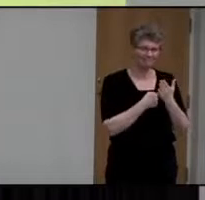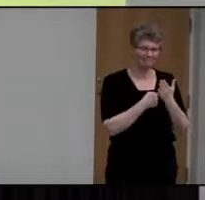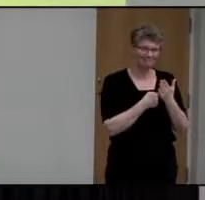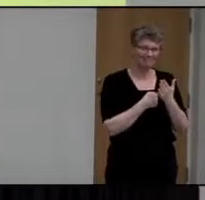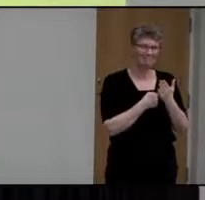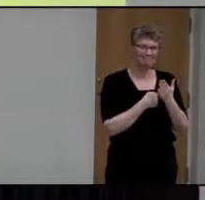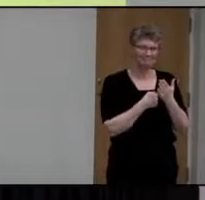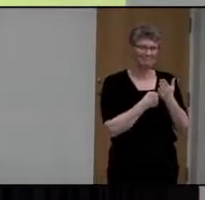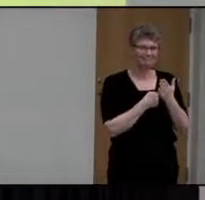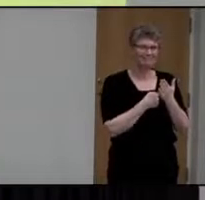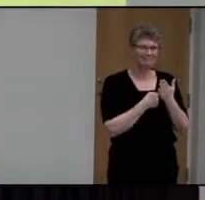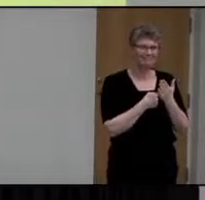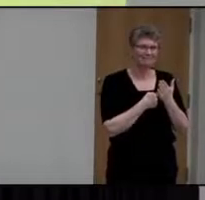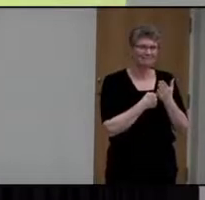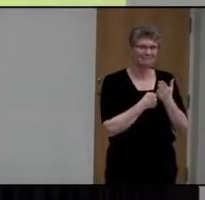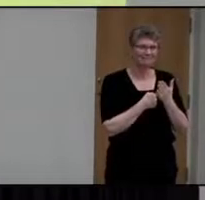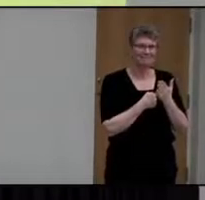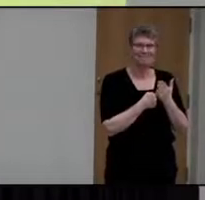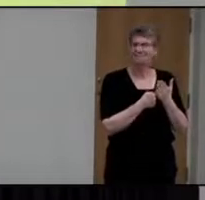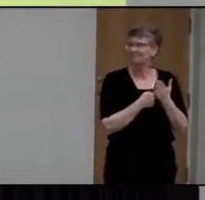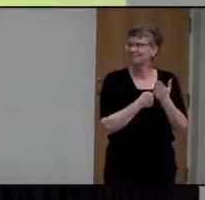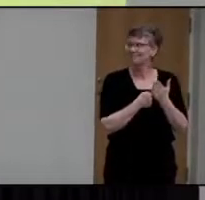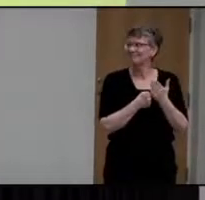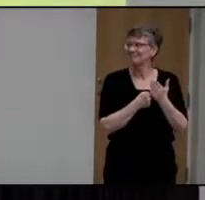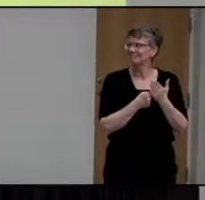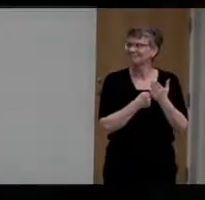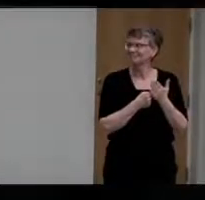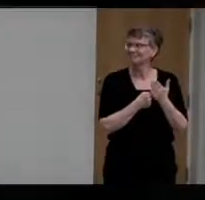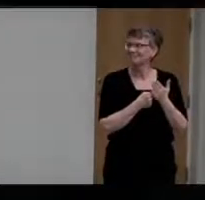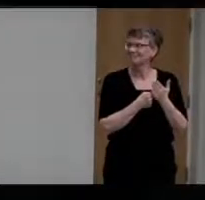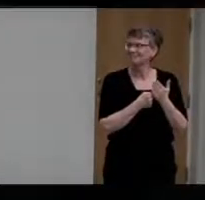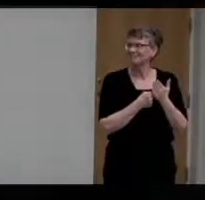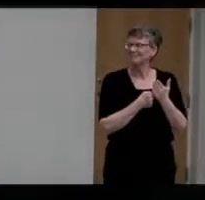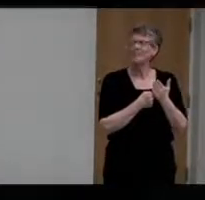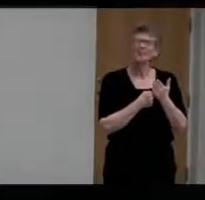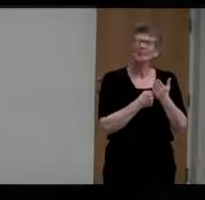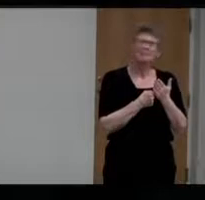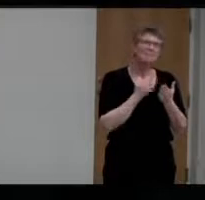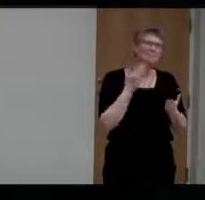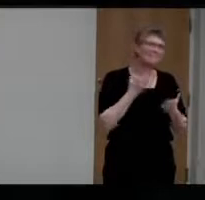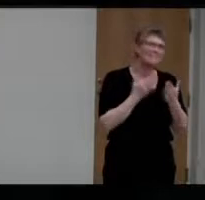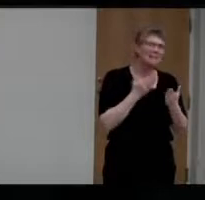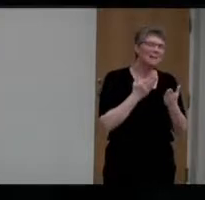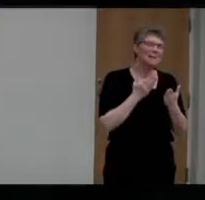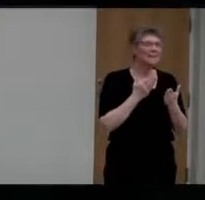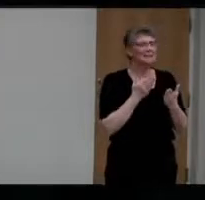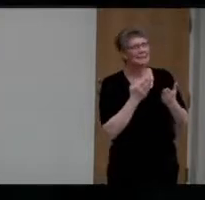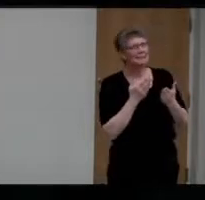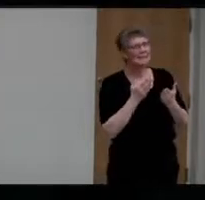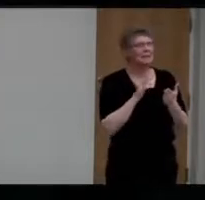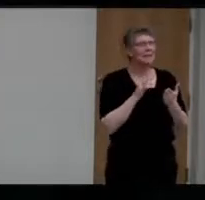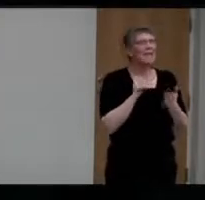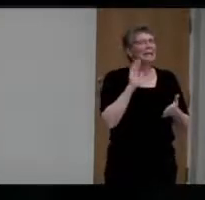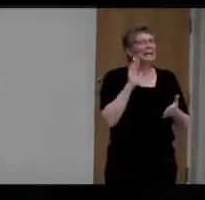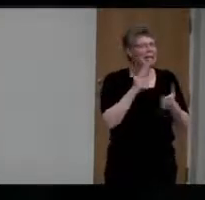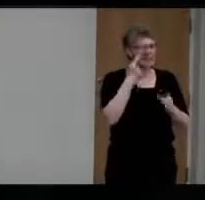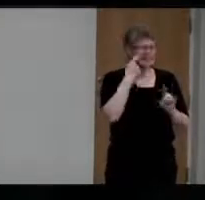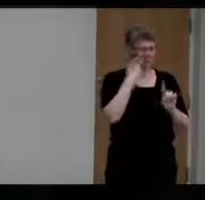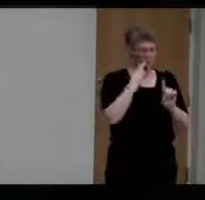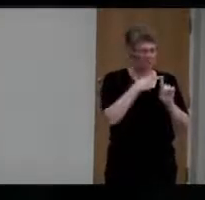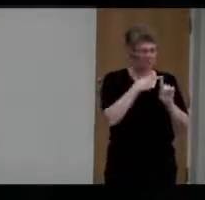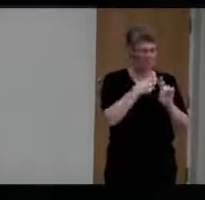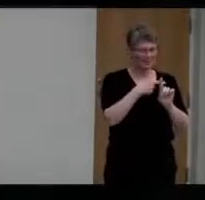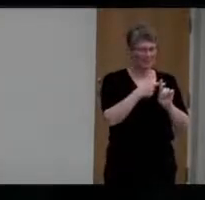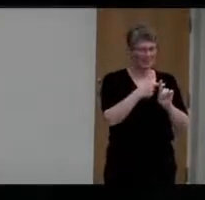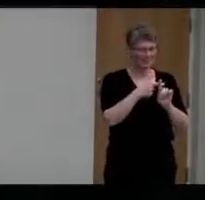strikes me as that perhaps you're not as optimistic as you may sound at first time around with regards to the ability to transform an